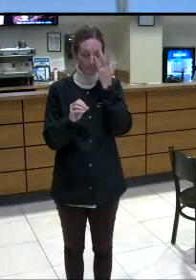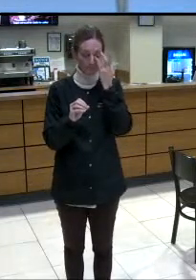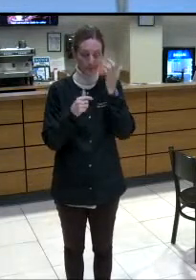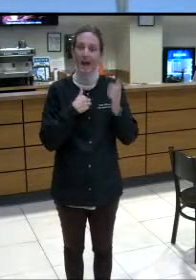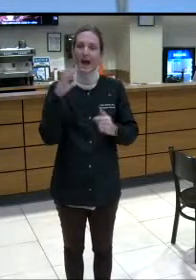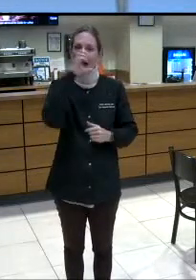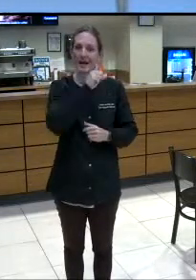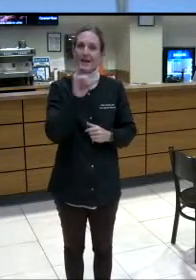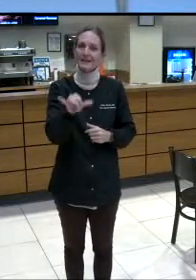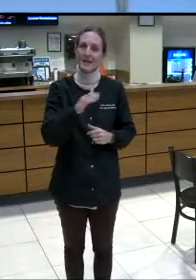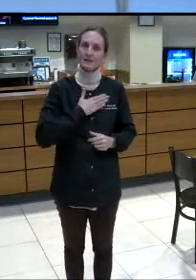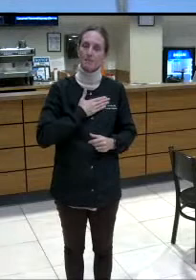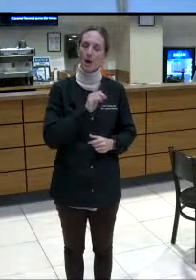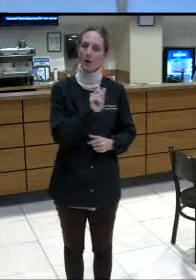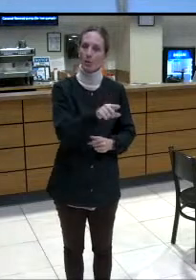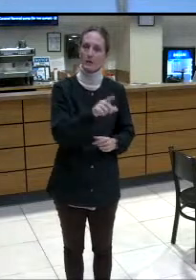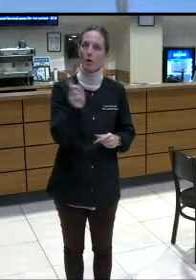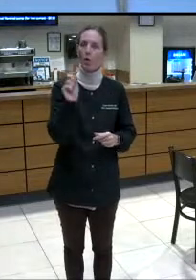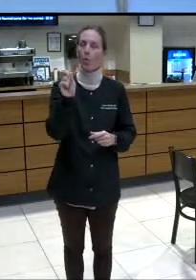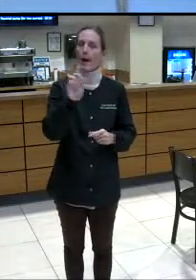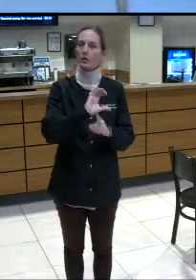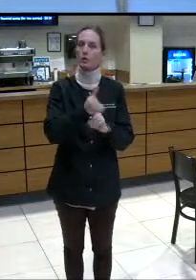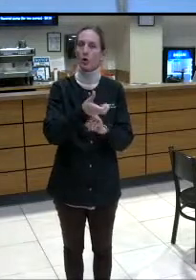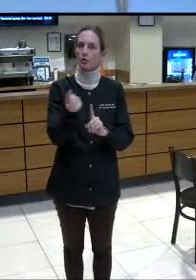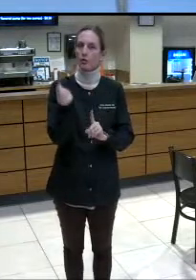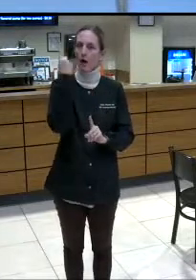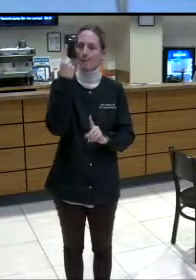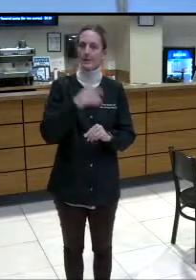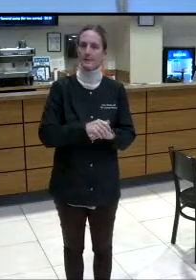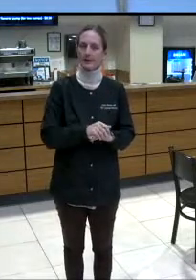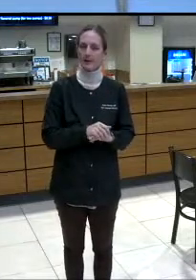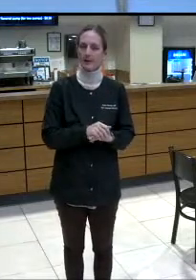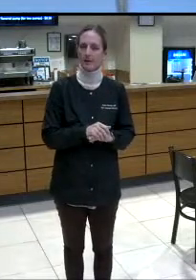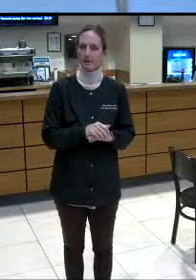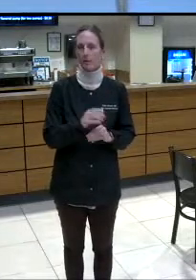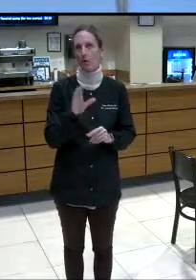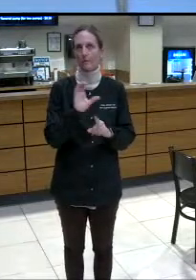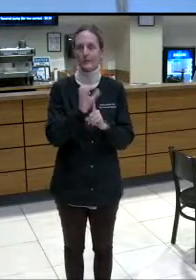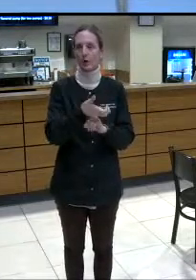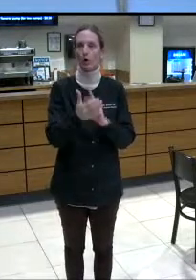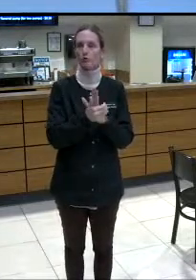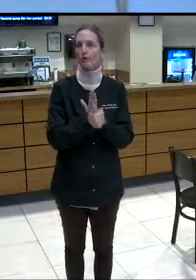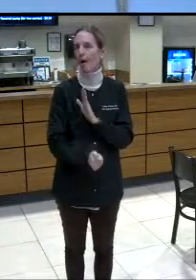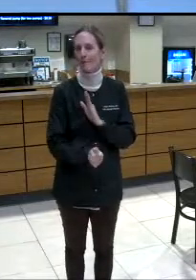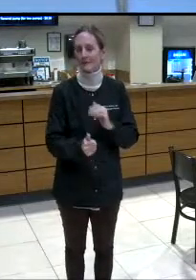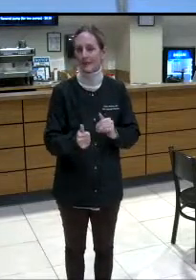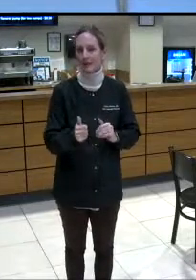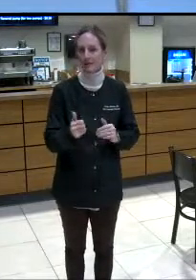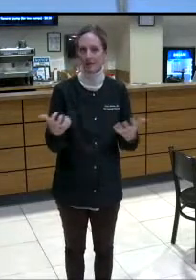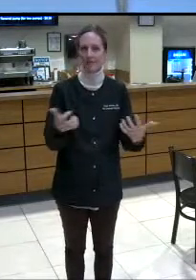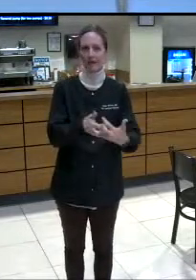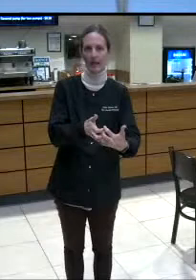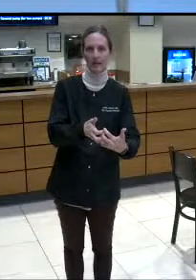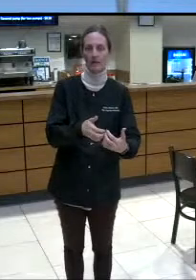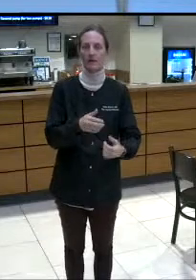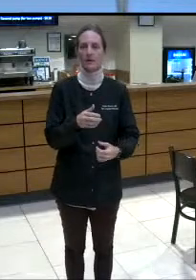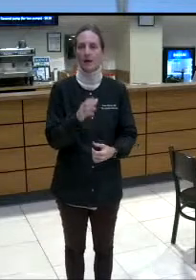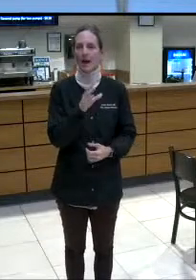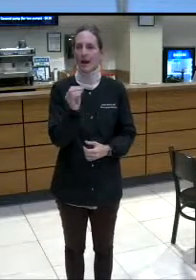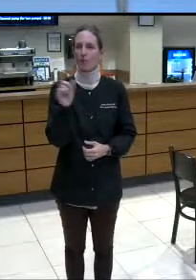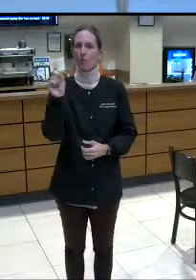question as far as like, where does cultural competency fit? And then where do our behavior specialists fit in this?